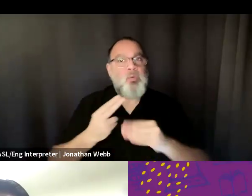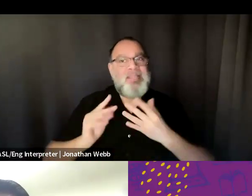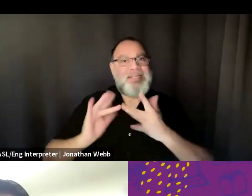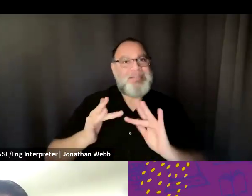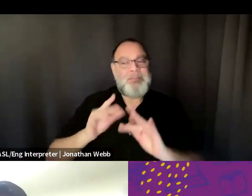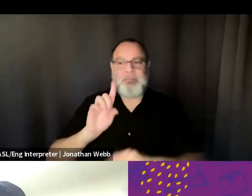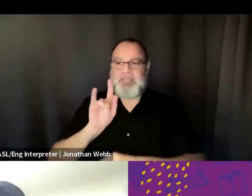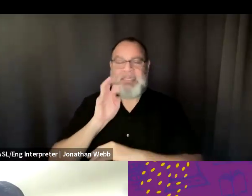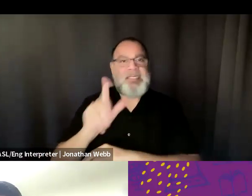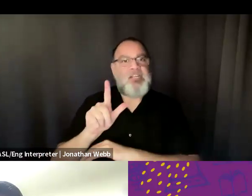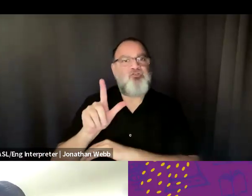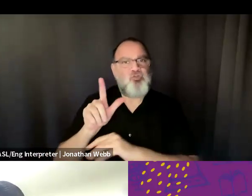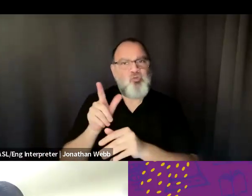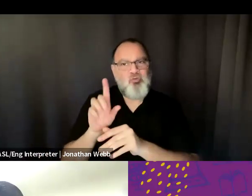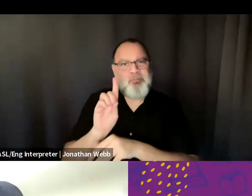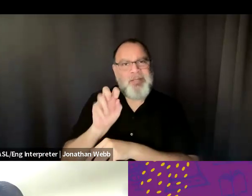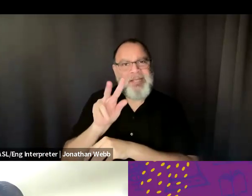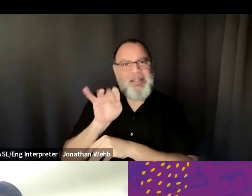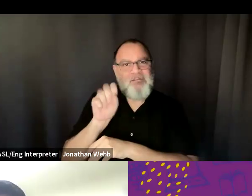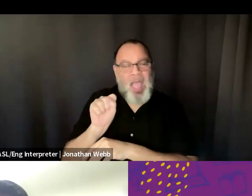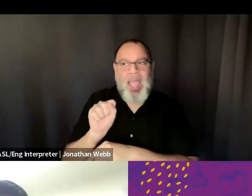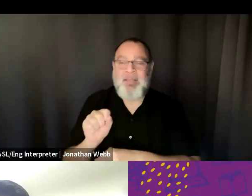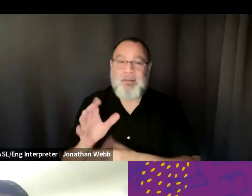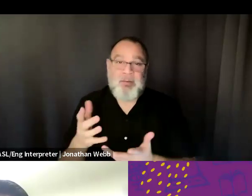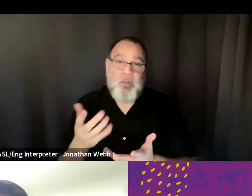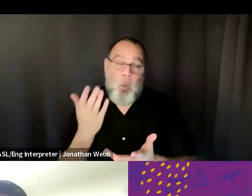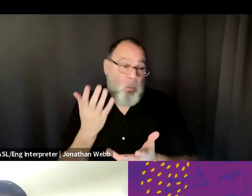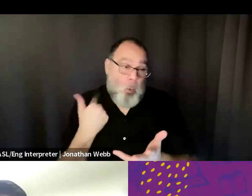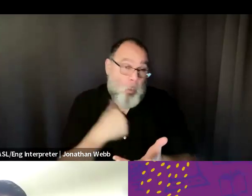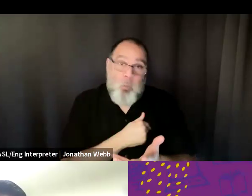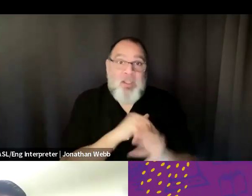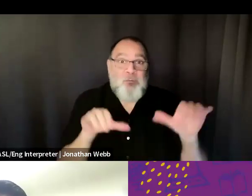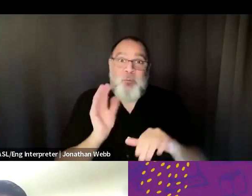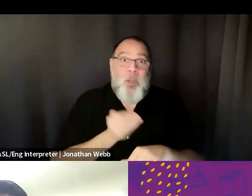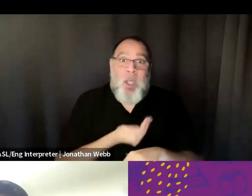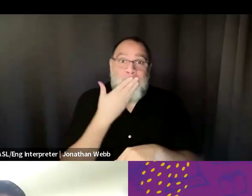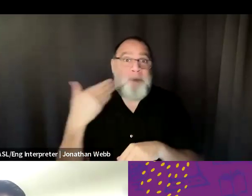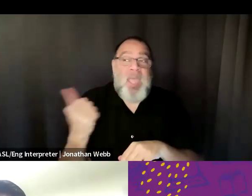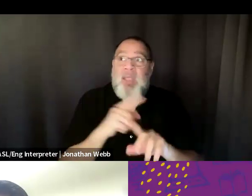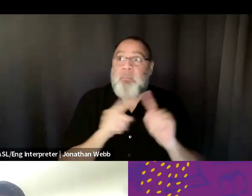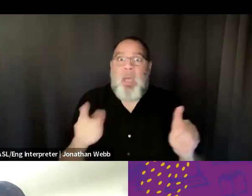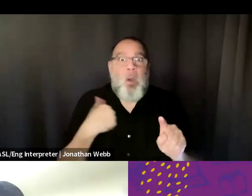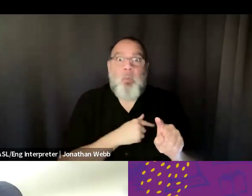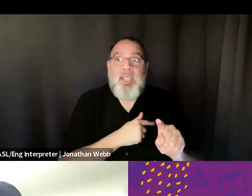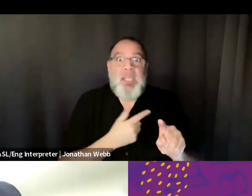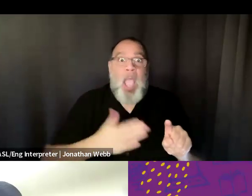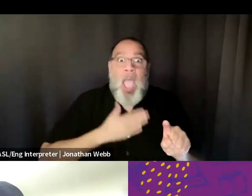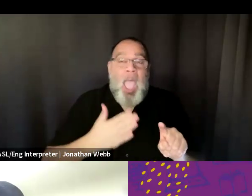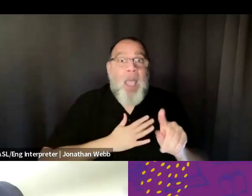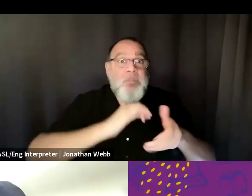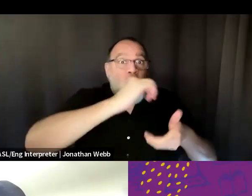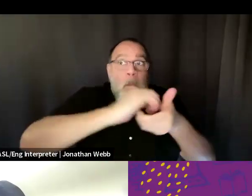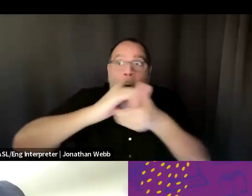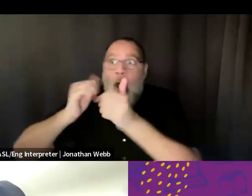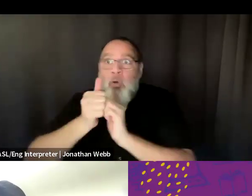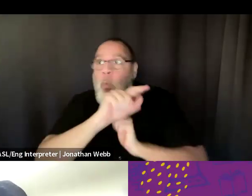can only do so much by ourselves. We would love some help. We would love to partner with whoever to get this done.